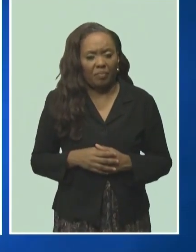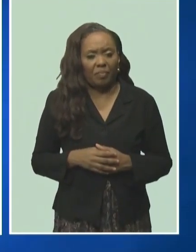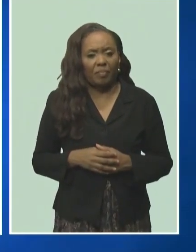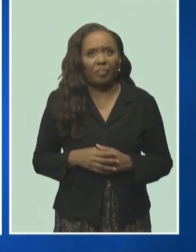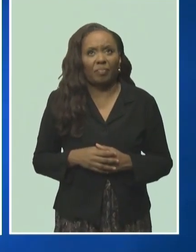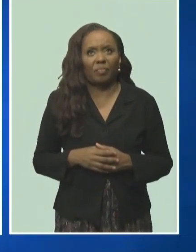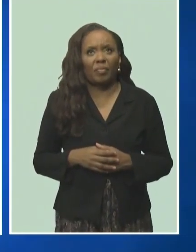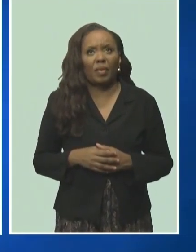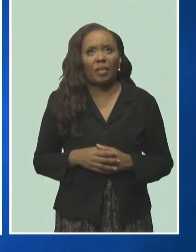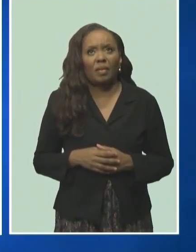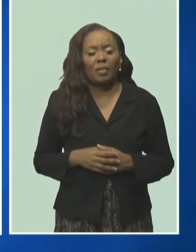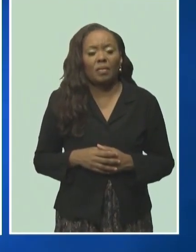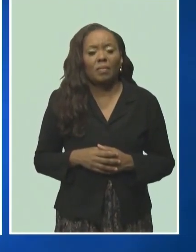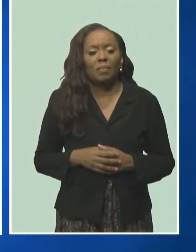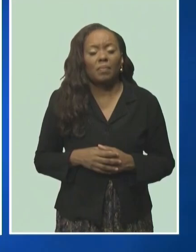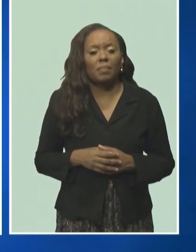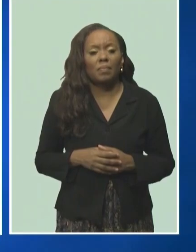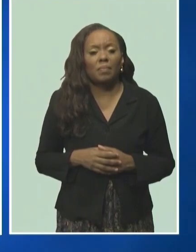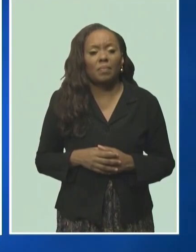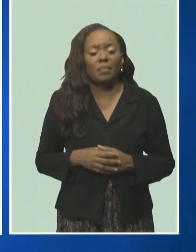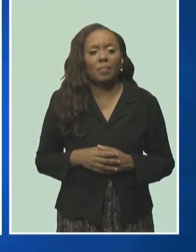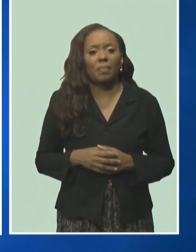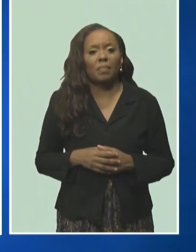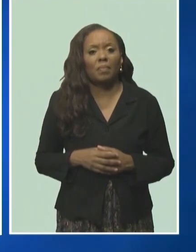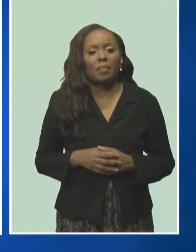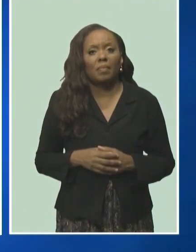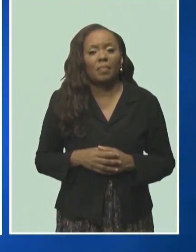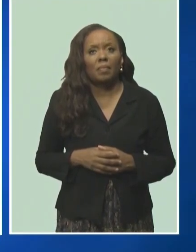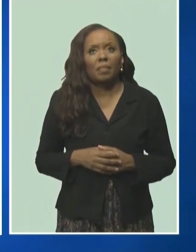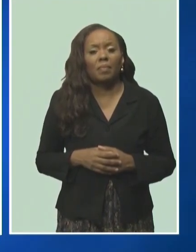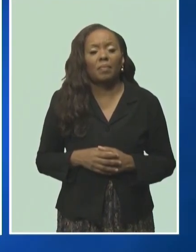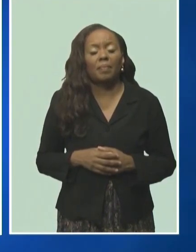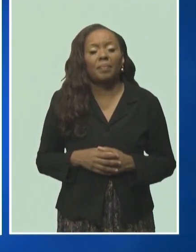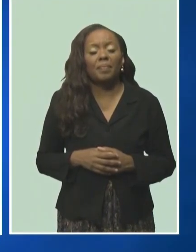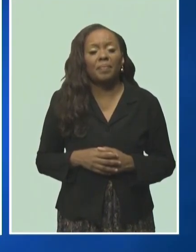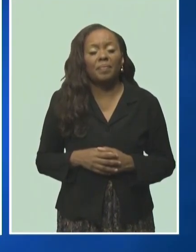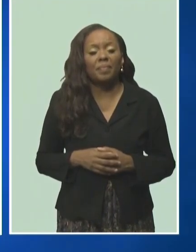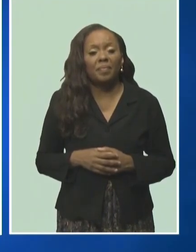that church is saying, that we are